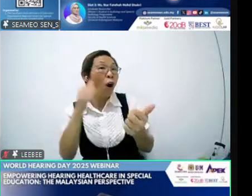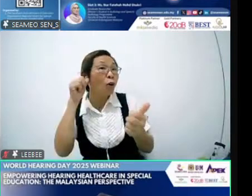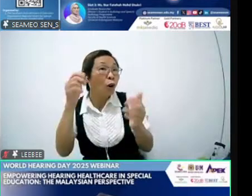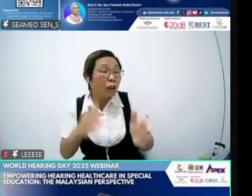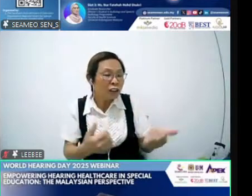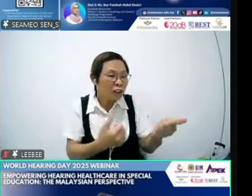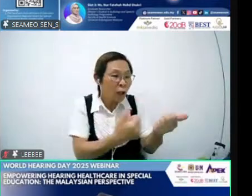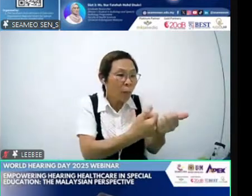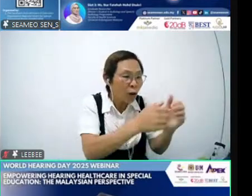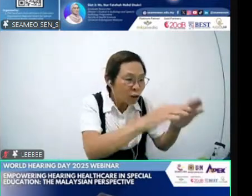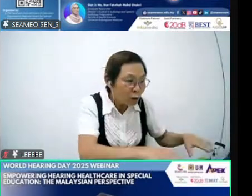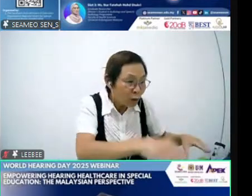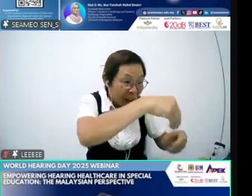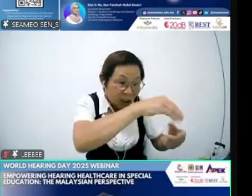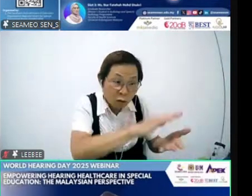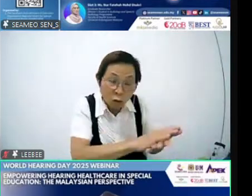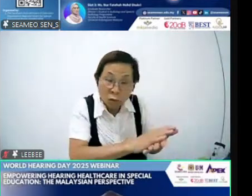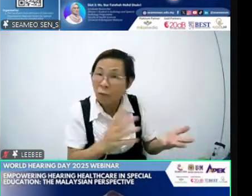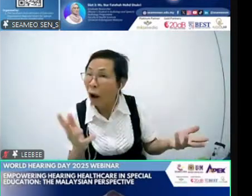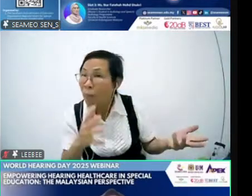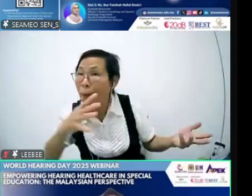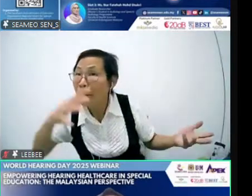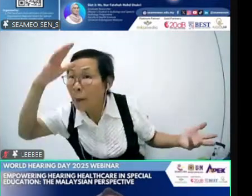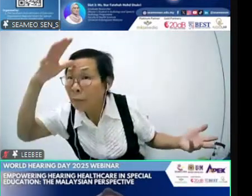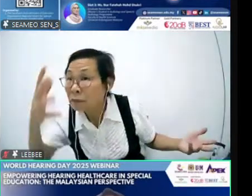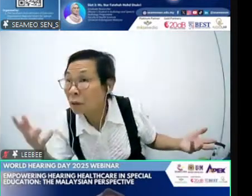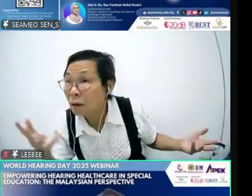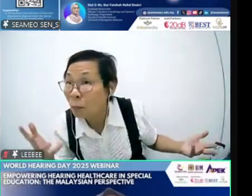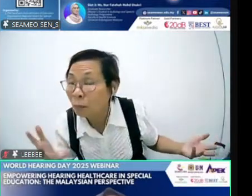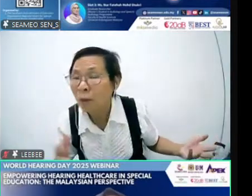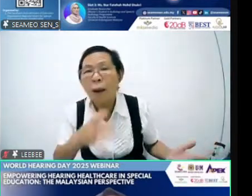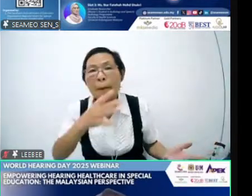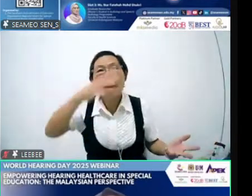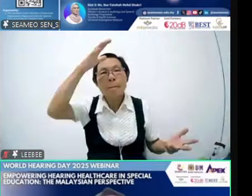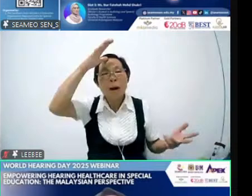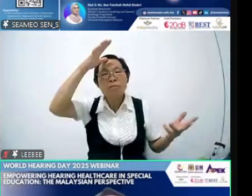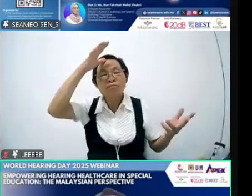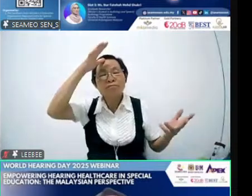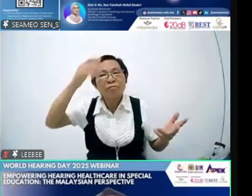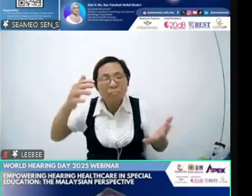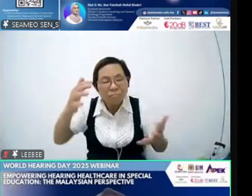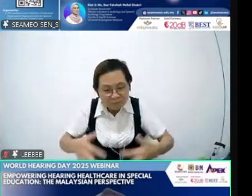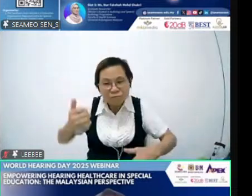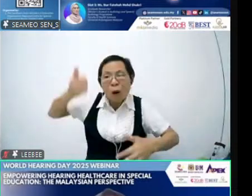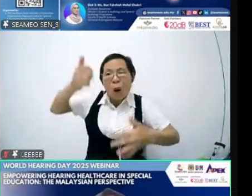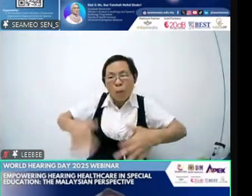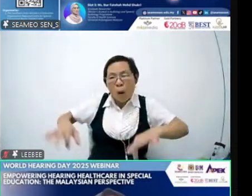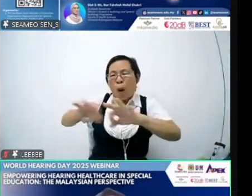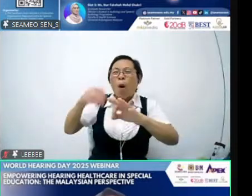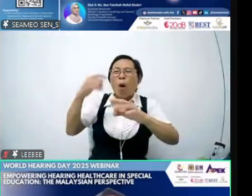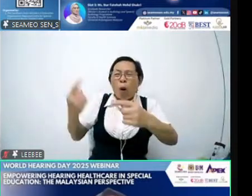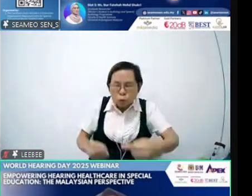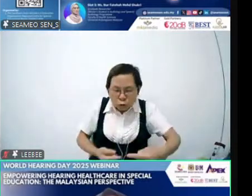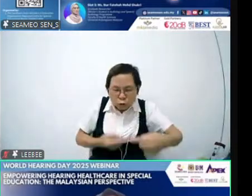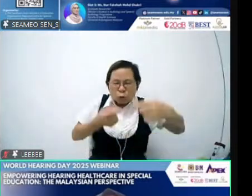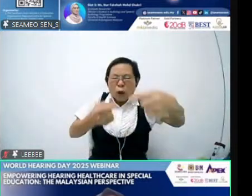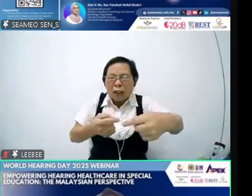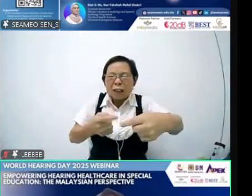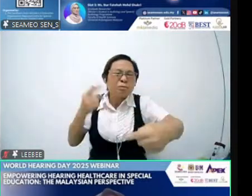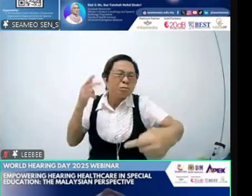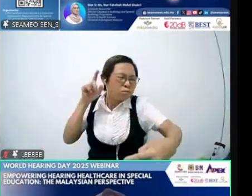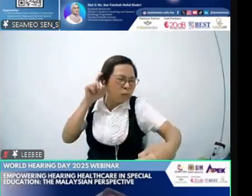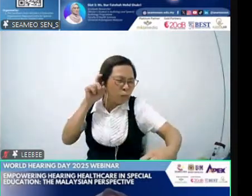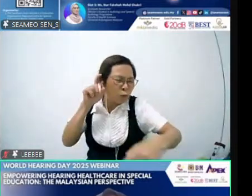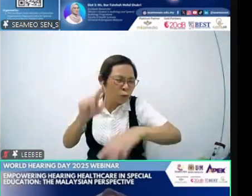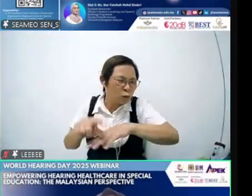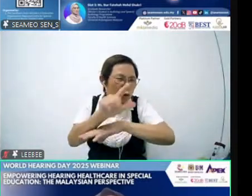schools, but what about parents? Parents play a key role but often struggle with hearing aid use and troubleshooting.